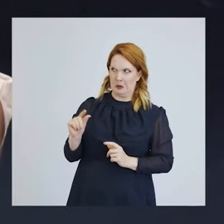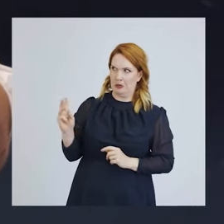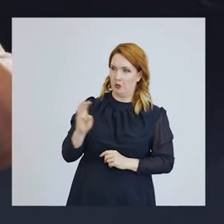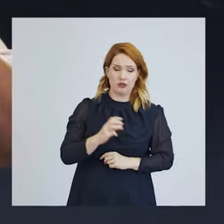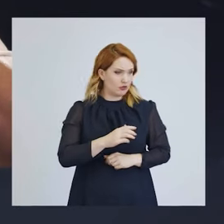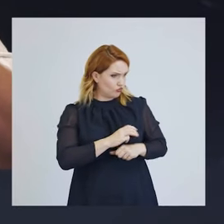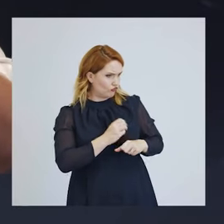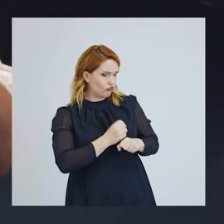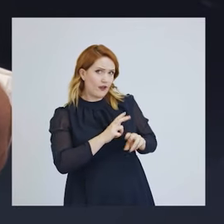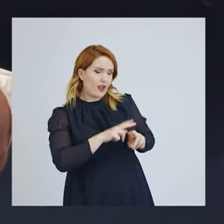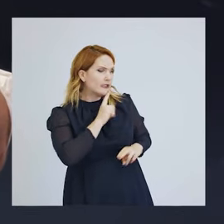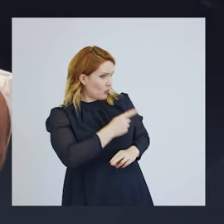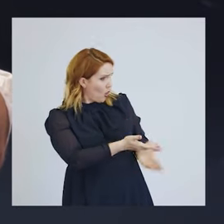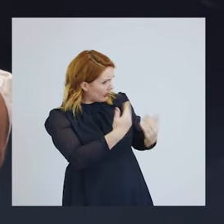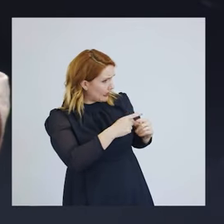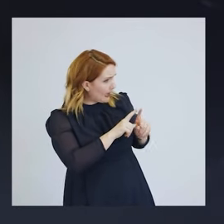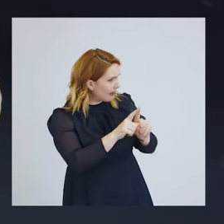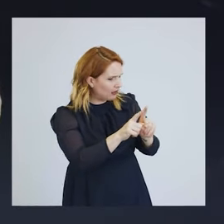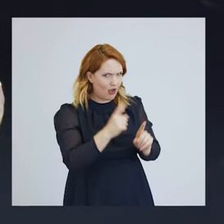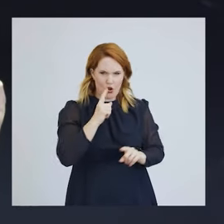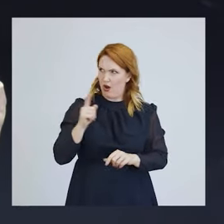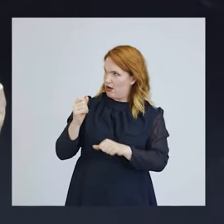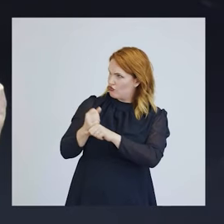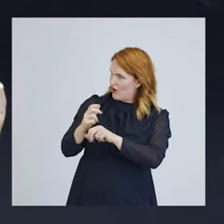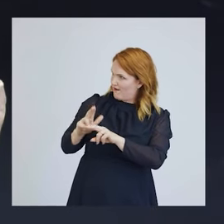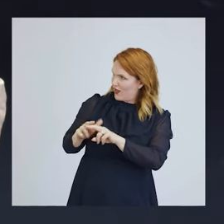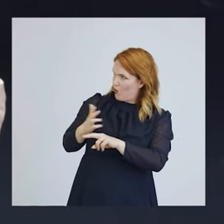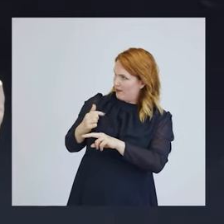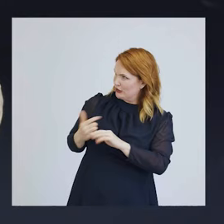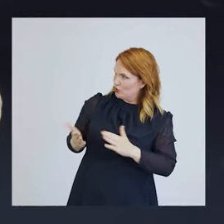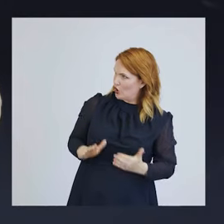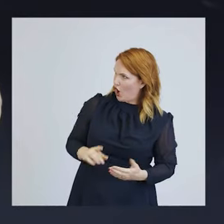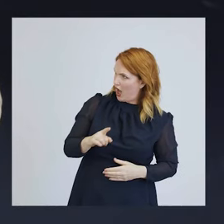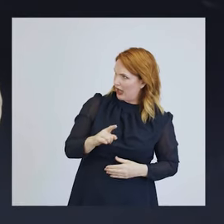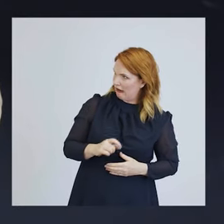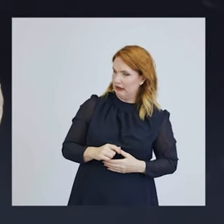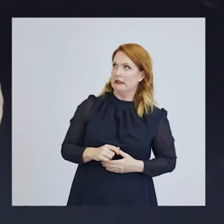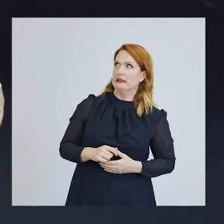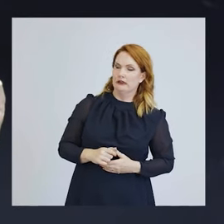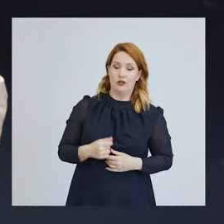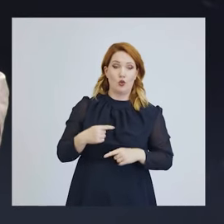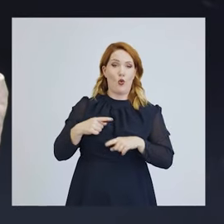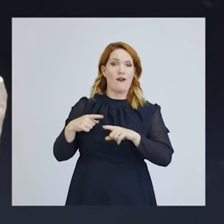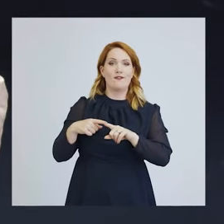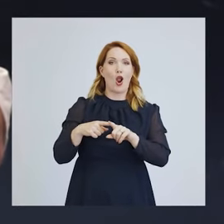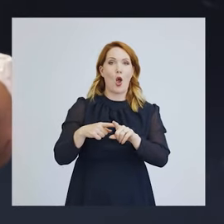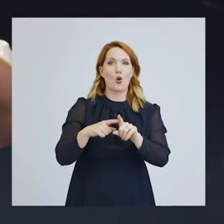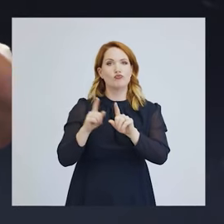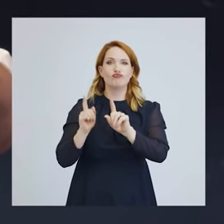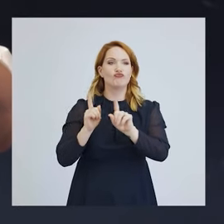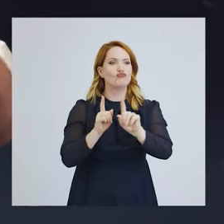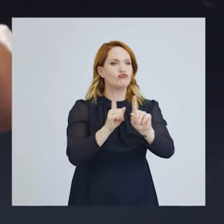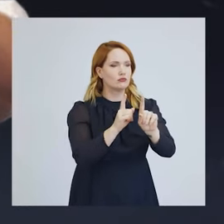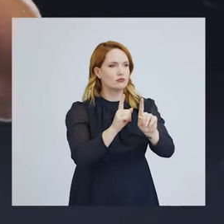so I said, okay, that's a bit weird. And Granddad said, you come in. I was like, is Granddad wanting me to die? And So I